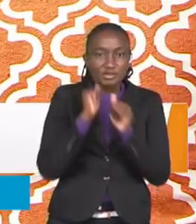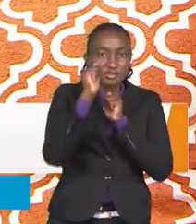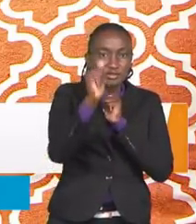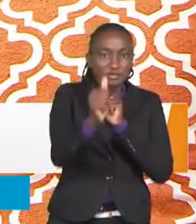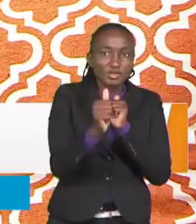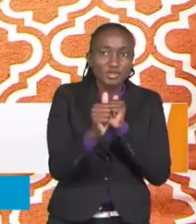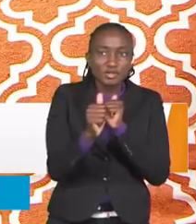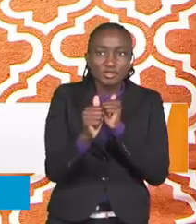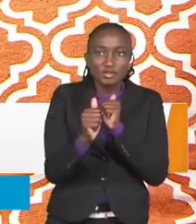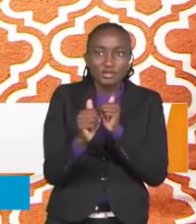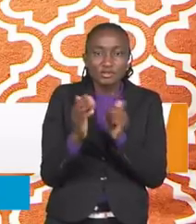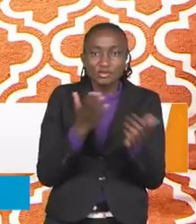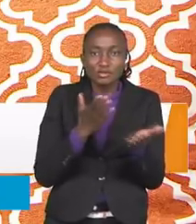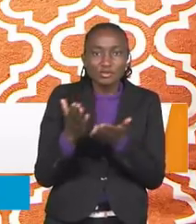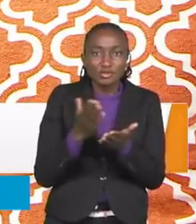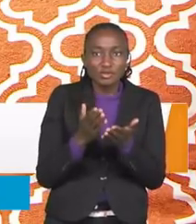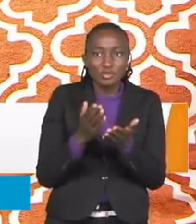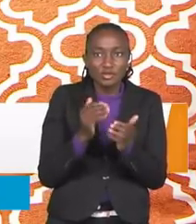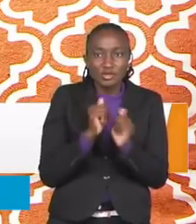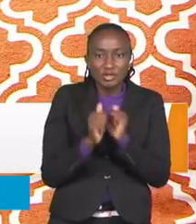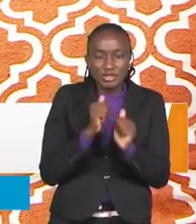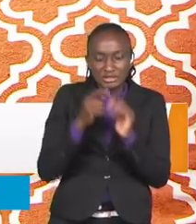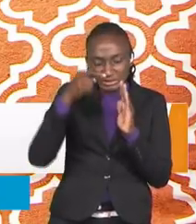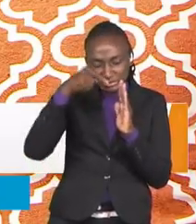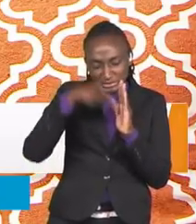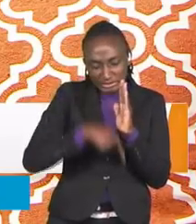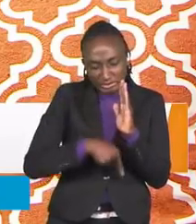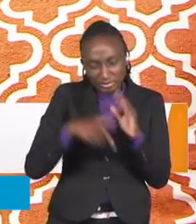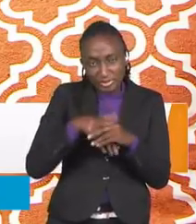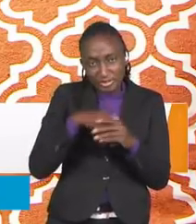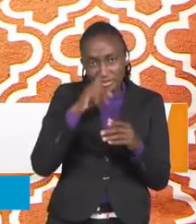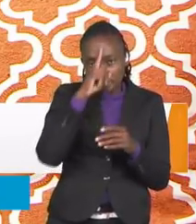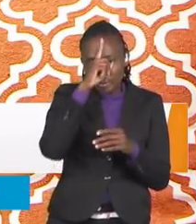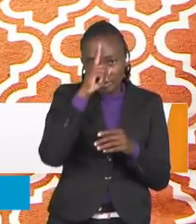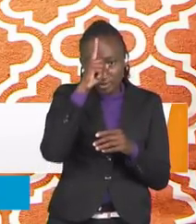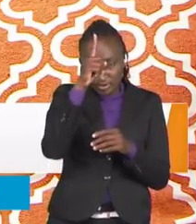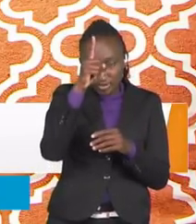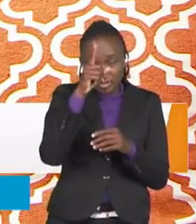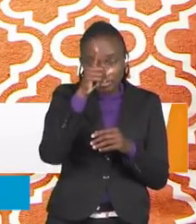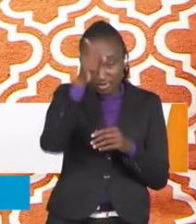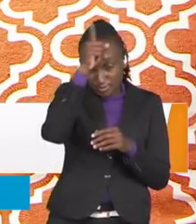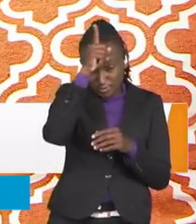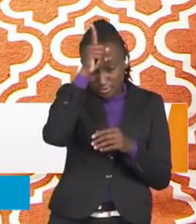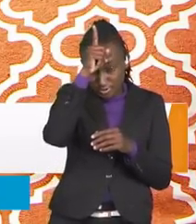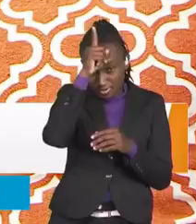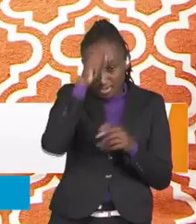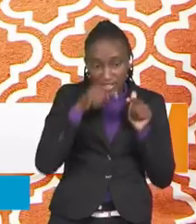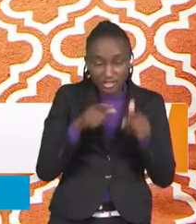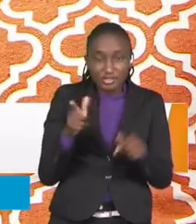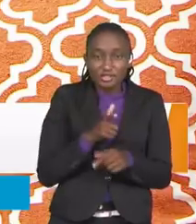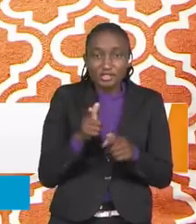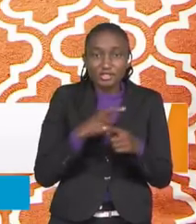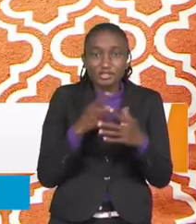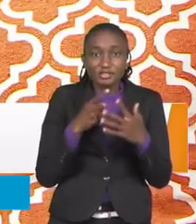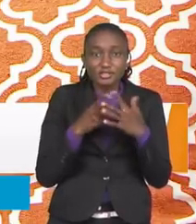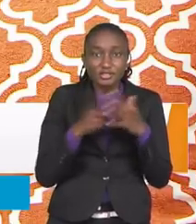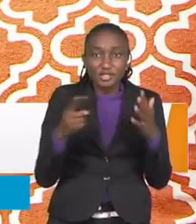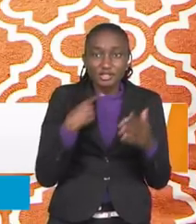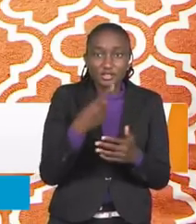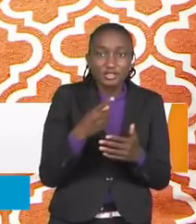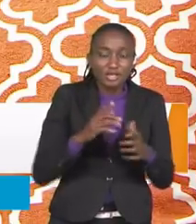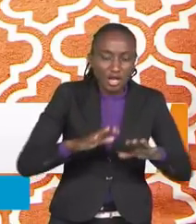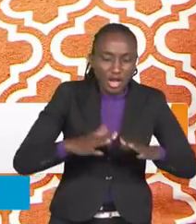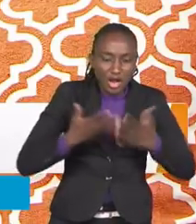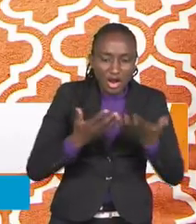World Vision is really interior. Yeah. And these ladies started to tell me just how